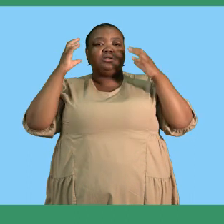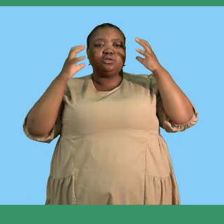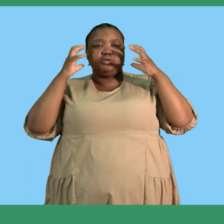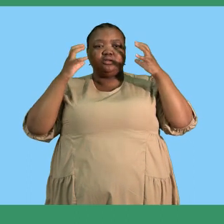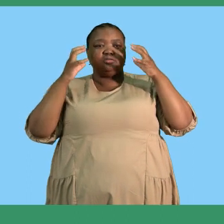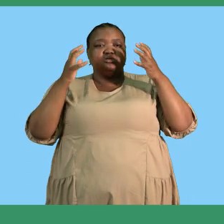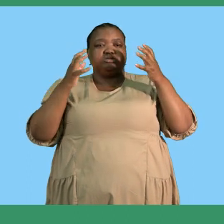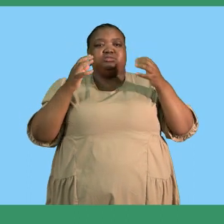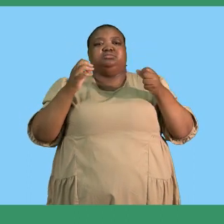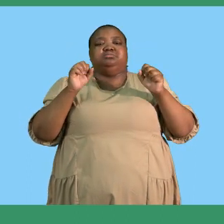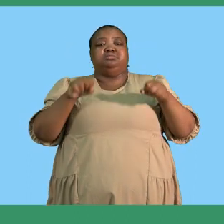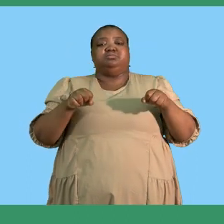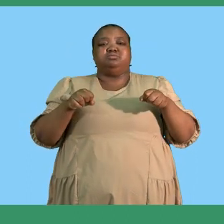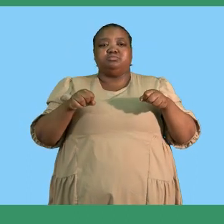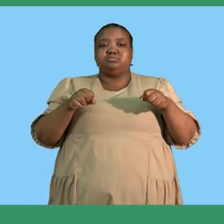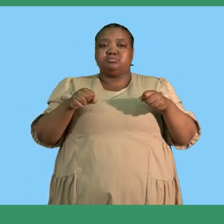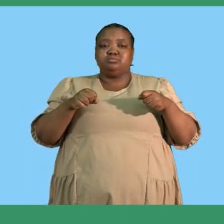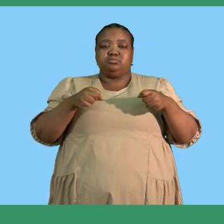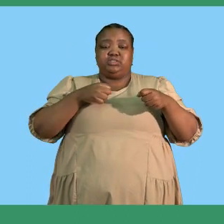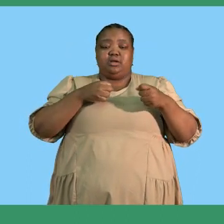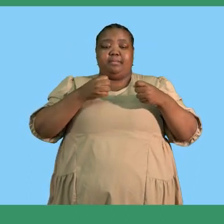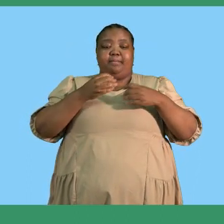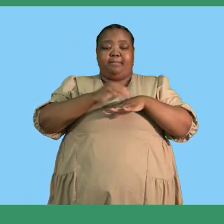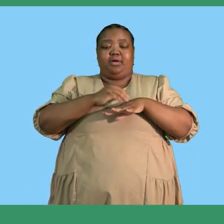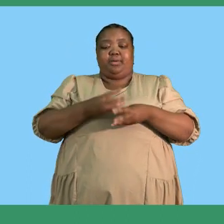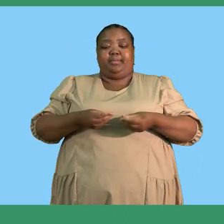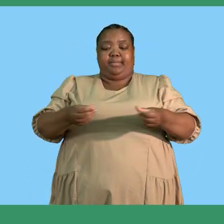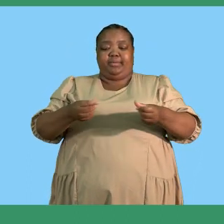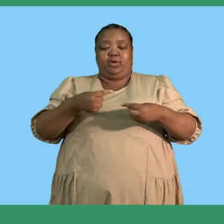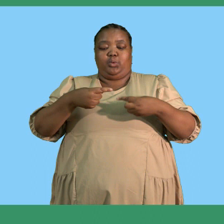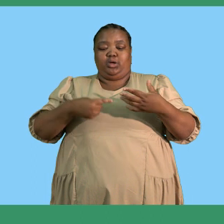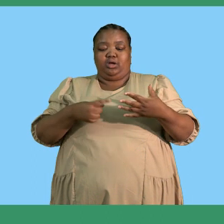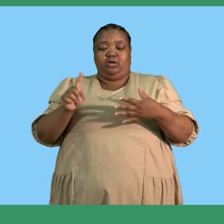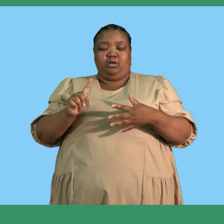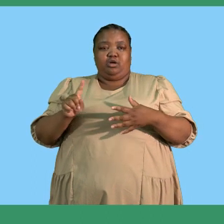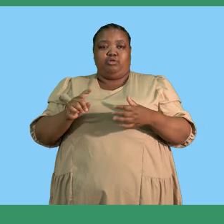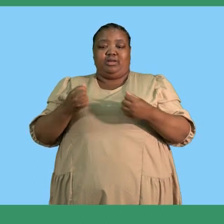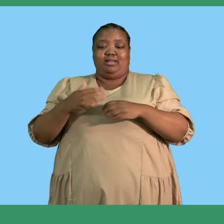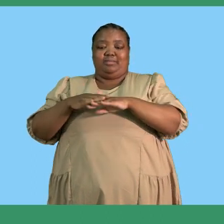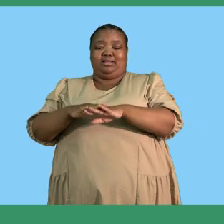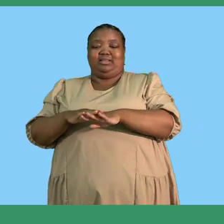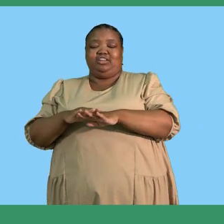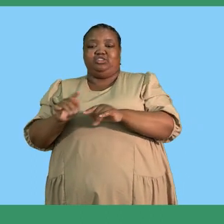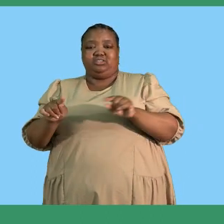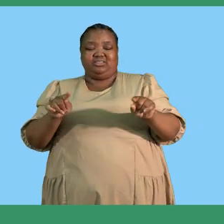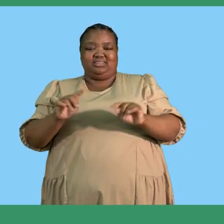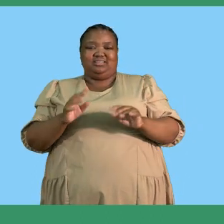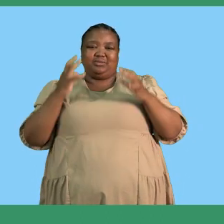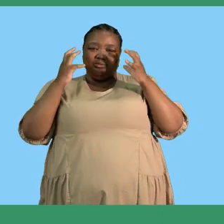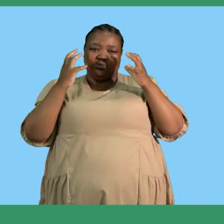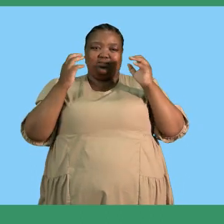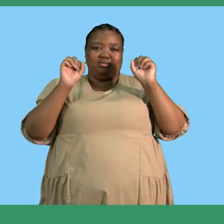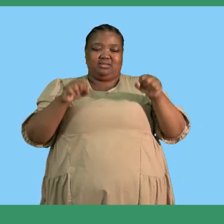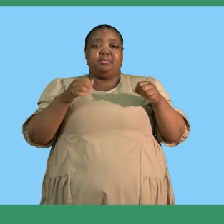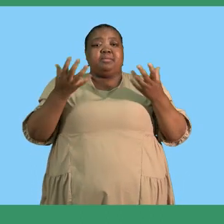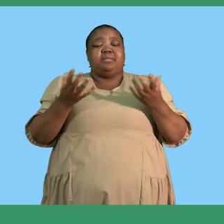confusing the techniques with their application. Now, remember that you might be asked to just define